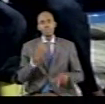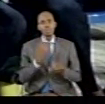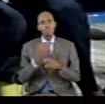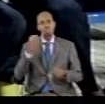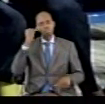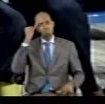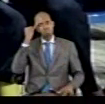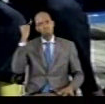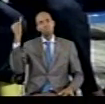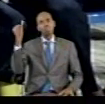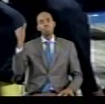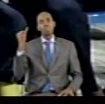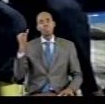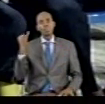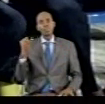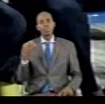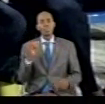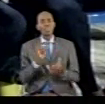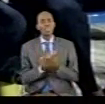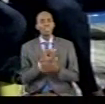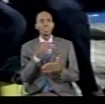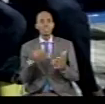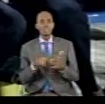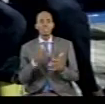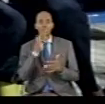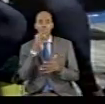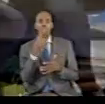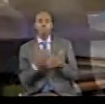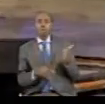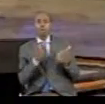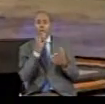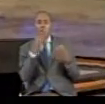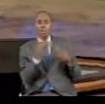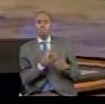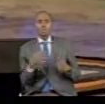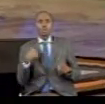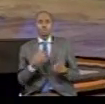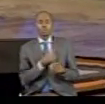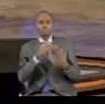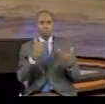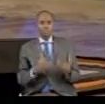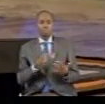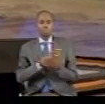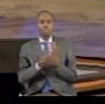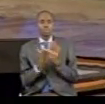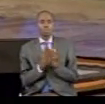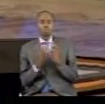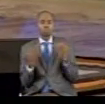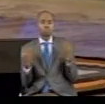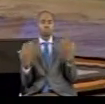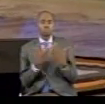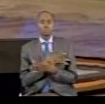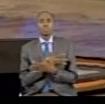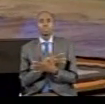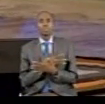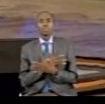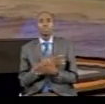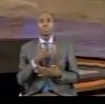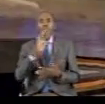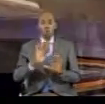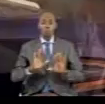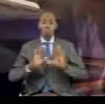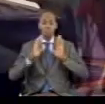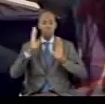is what is going on, then we become afraid. Your fears will be canceled